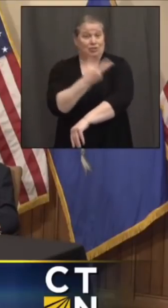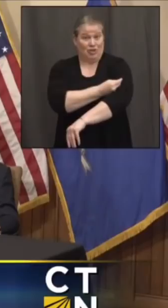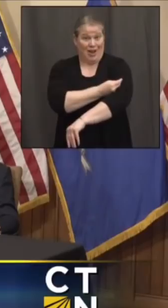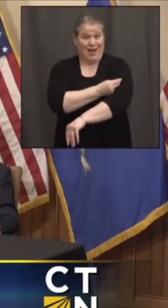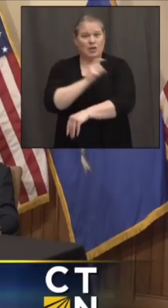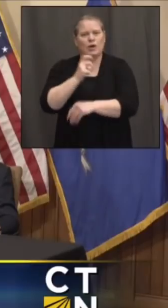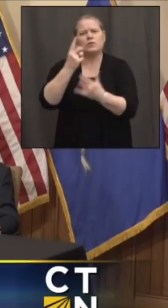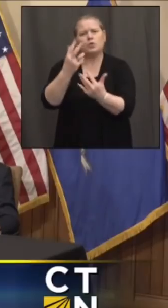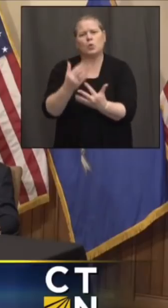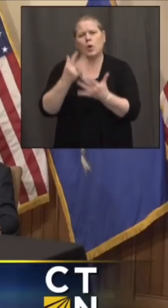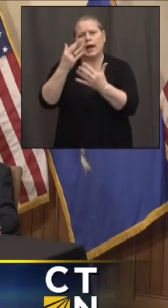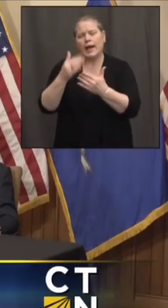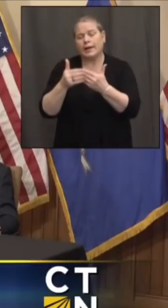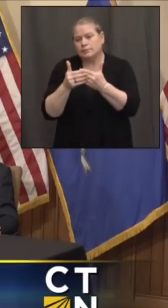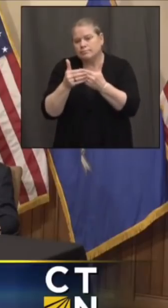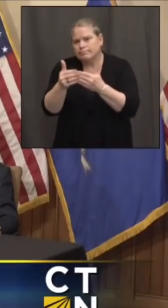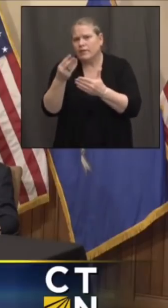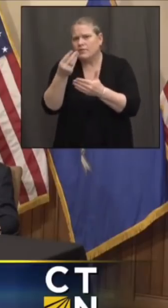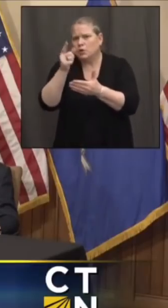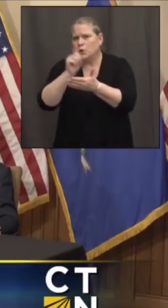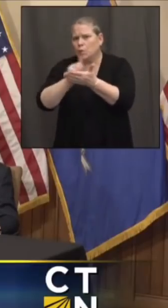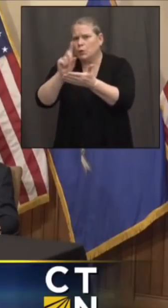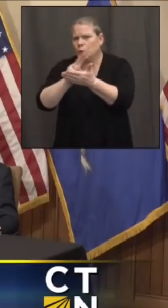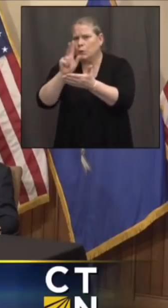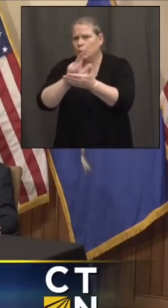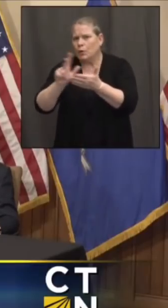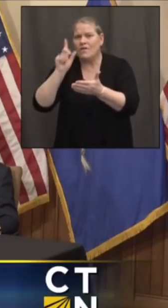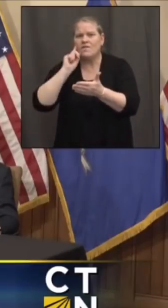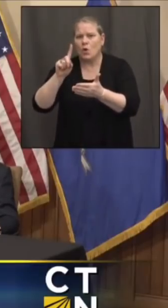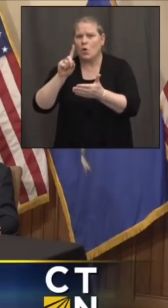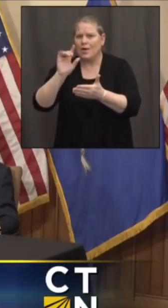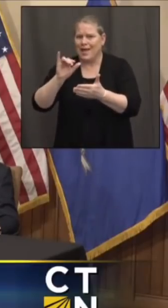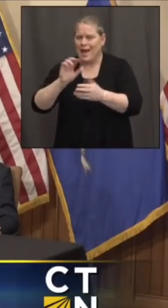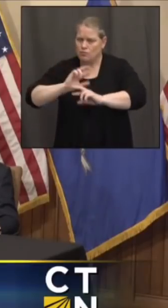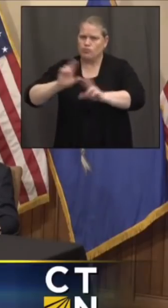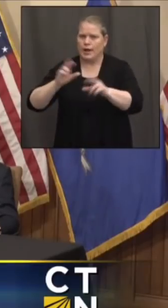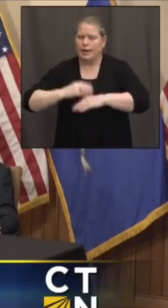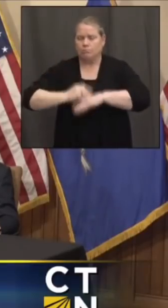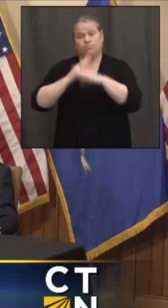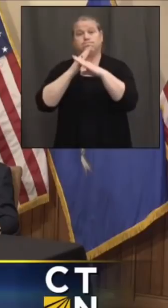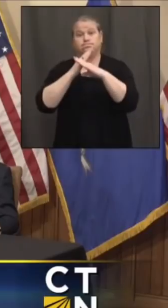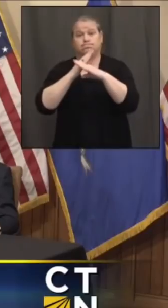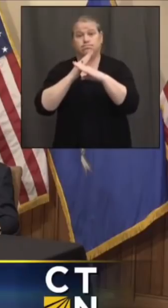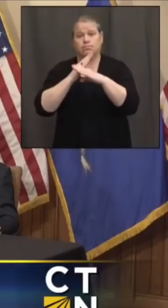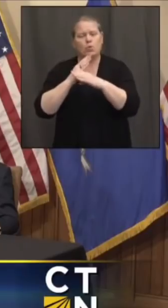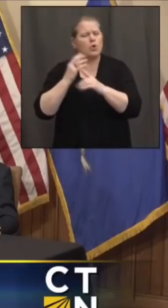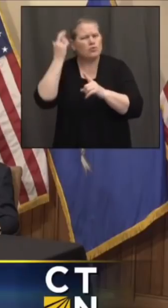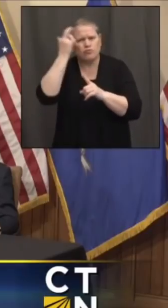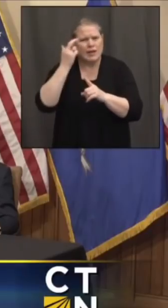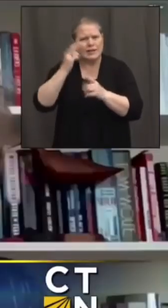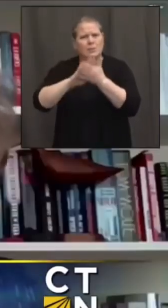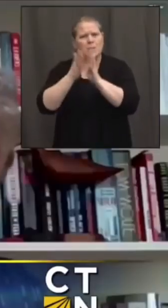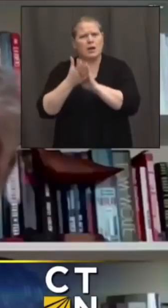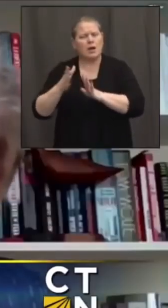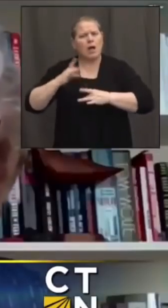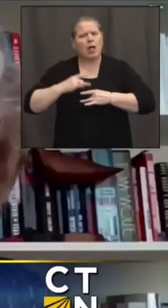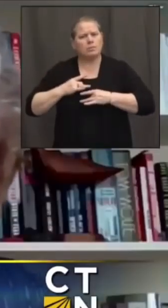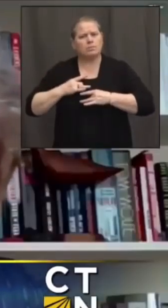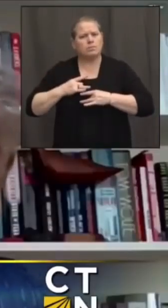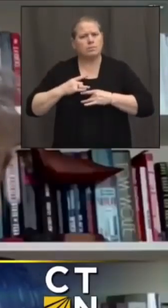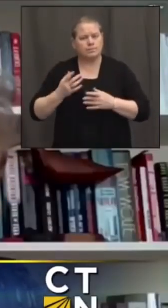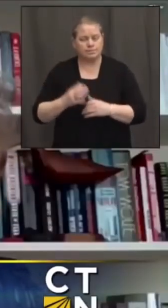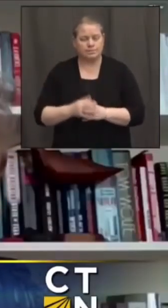in, or is there some concern about that? Well, as you know, the randomized clinical trials for